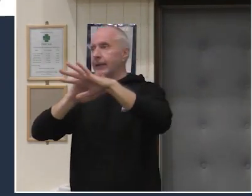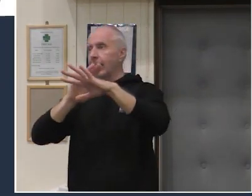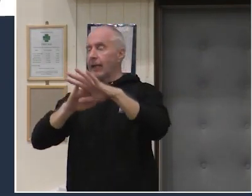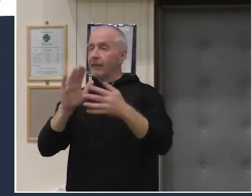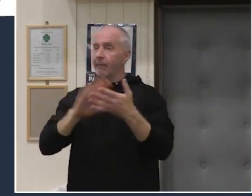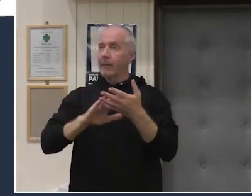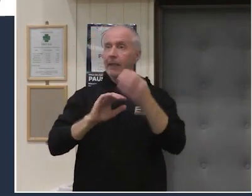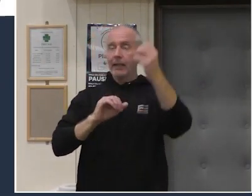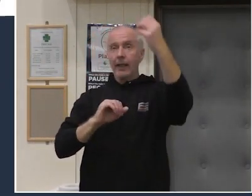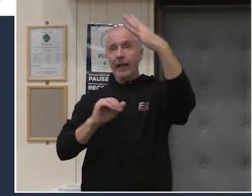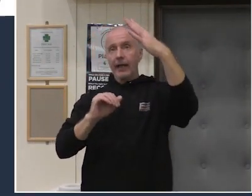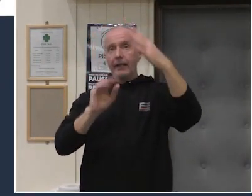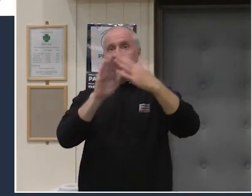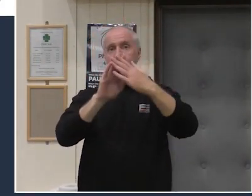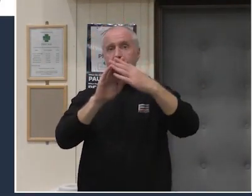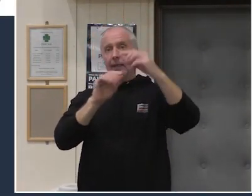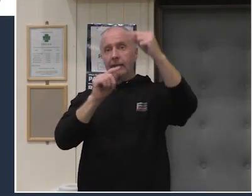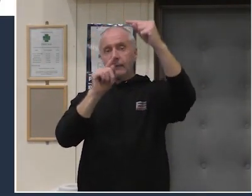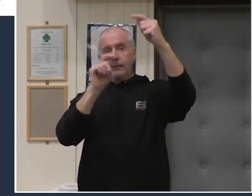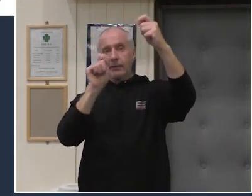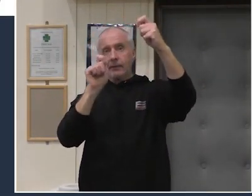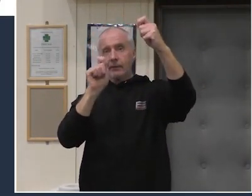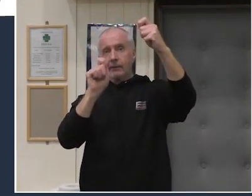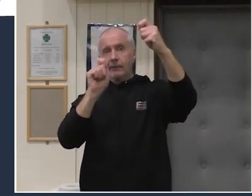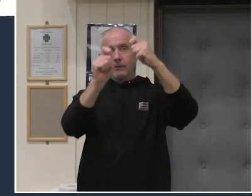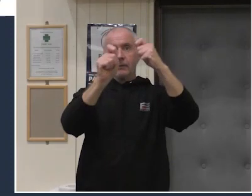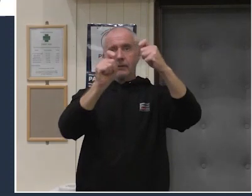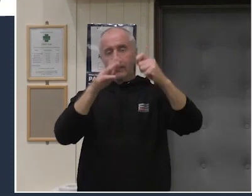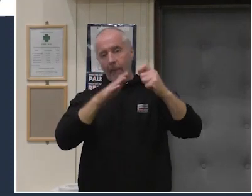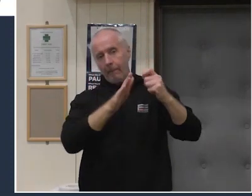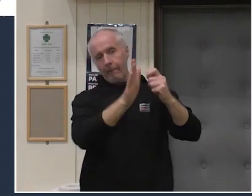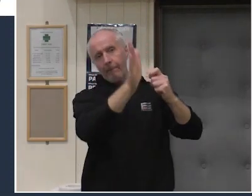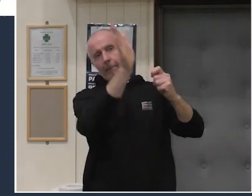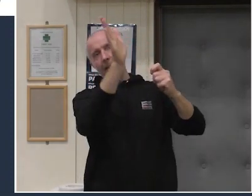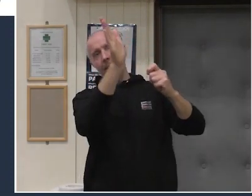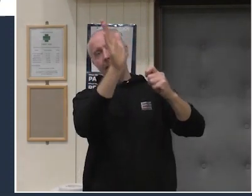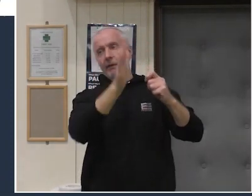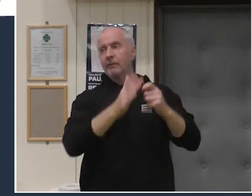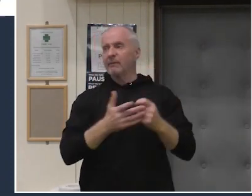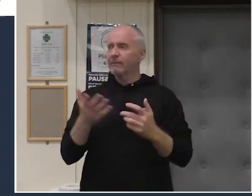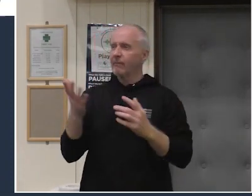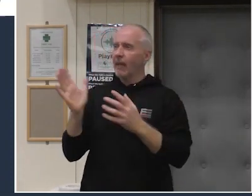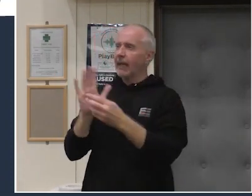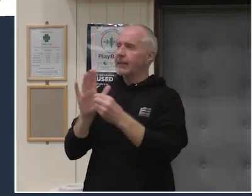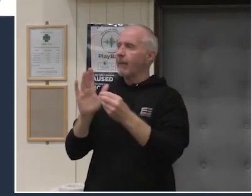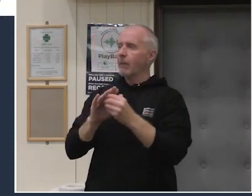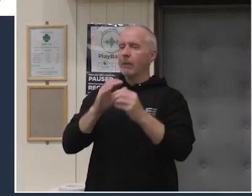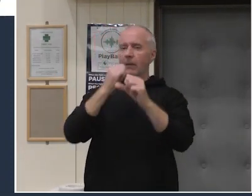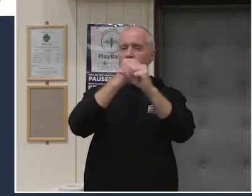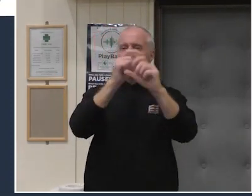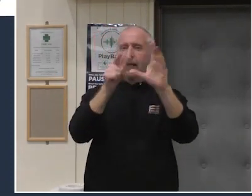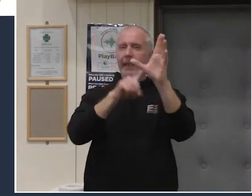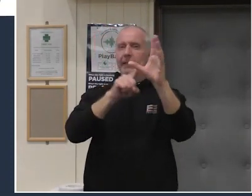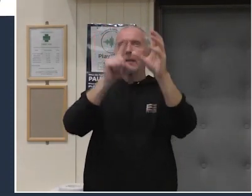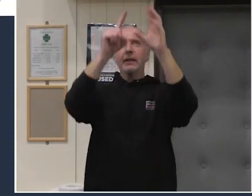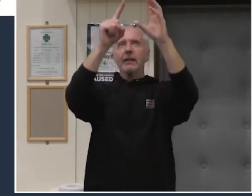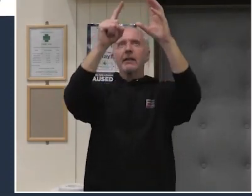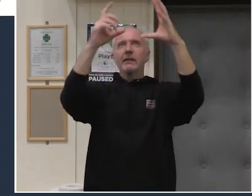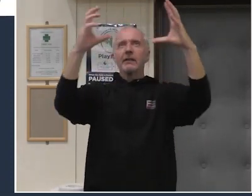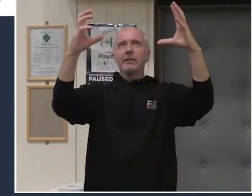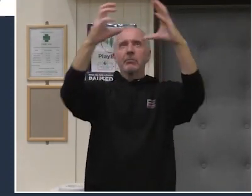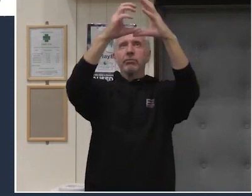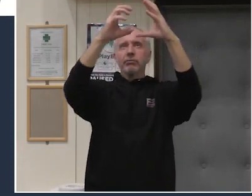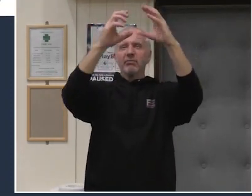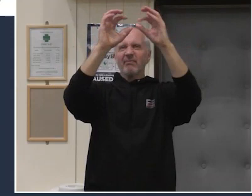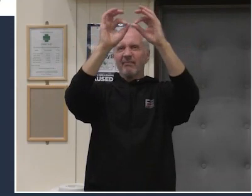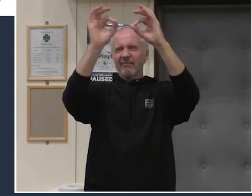had an object heavy enough, so let's say a cluster of galaxies that are relatively